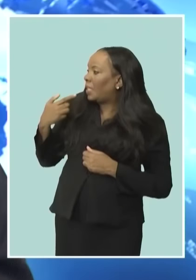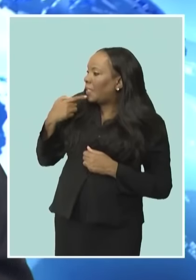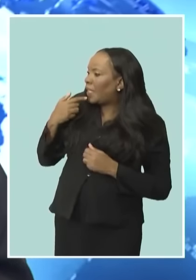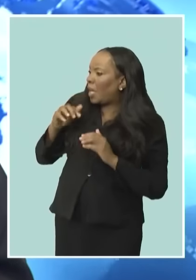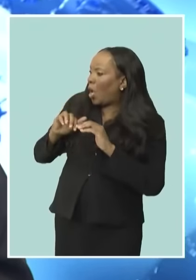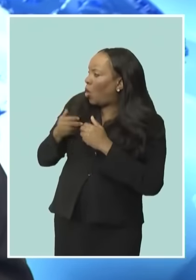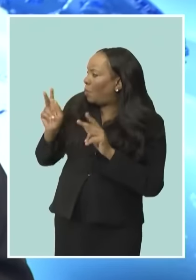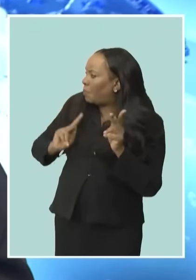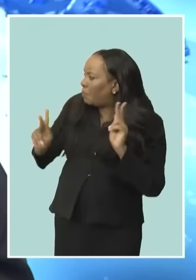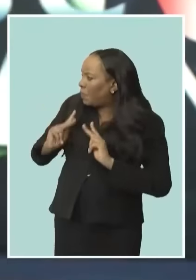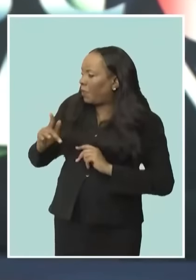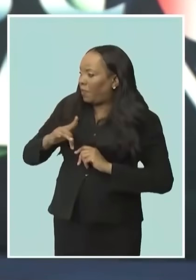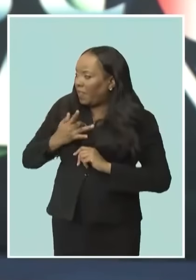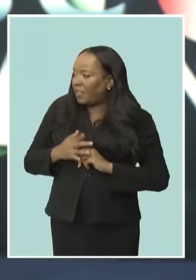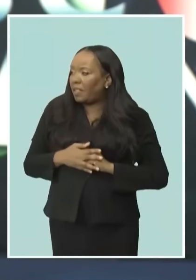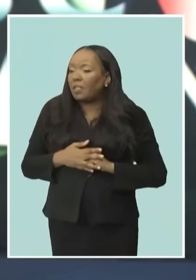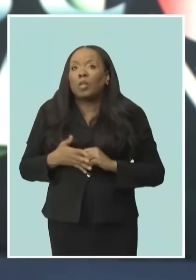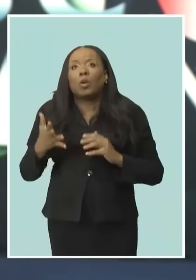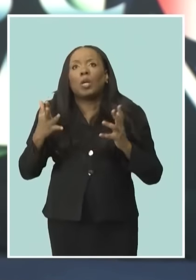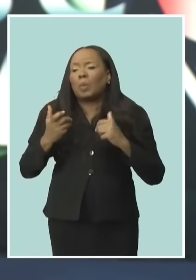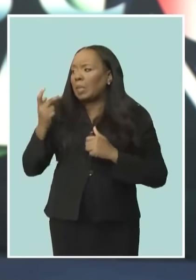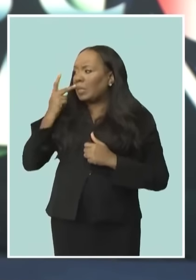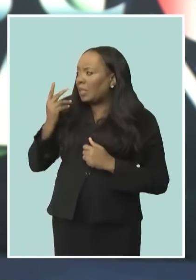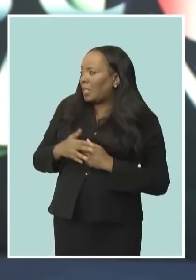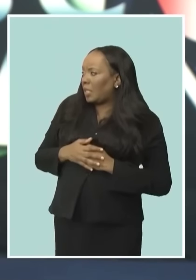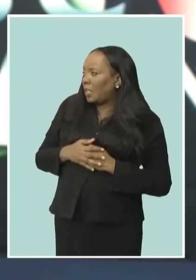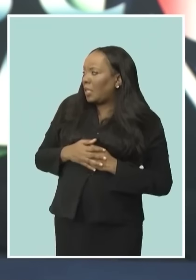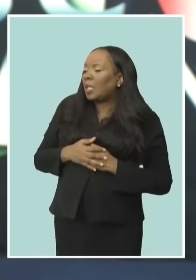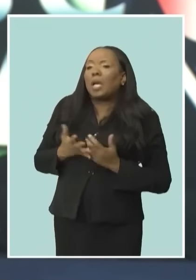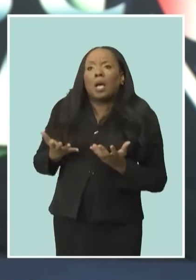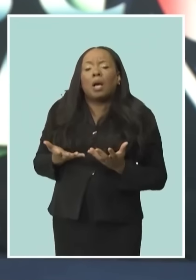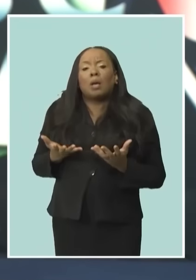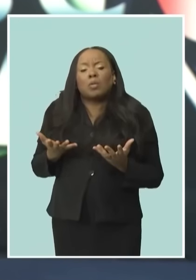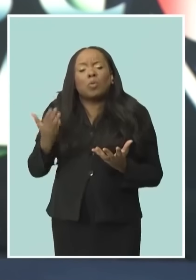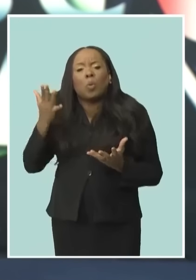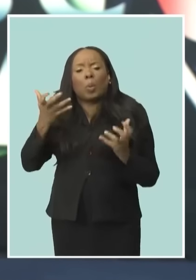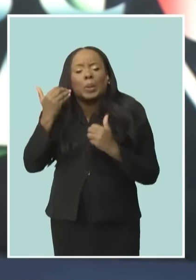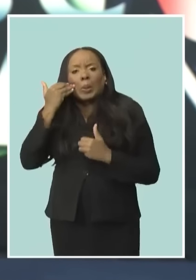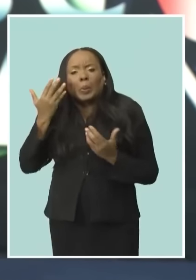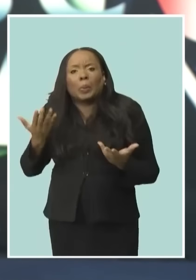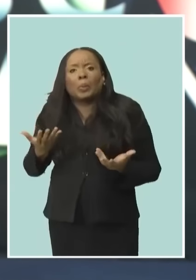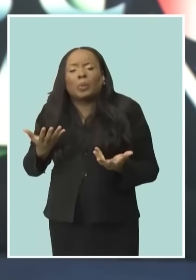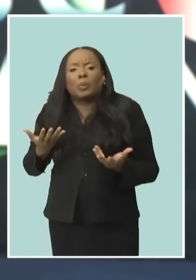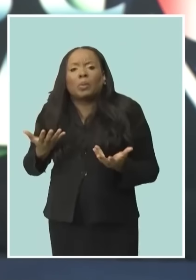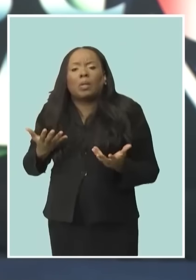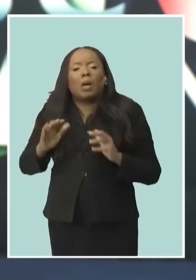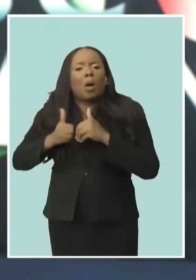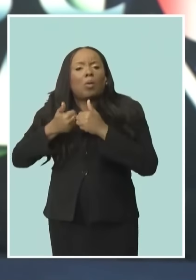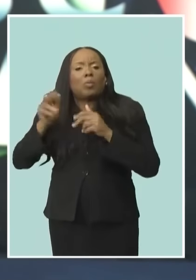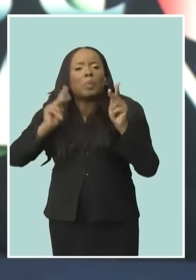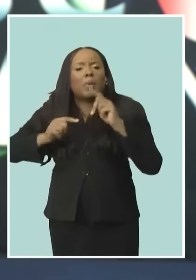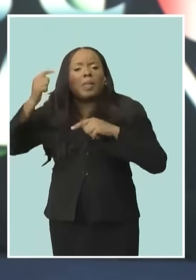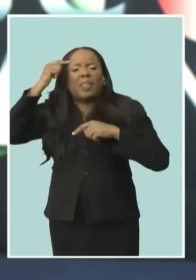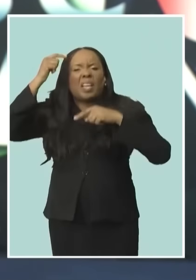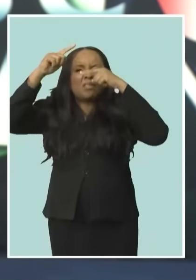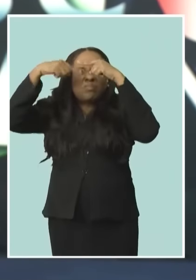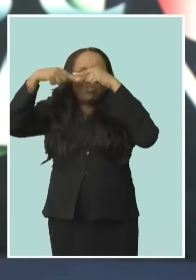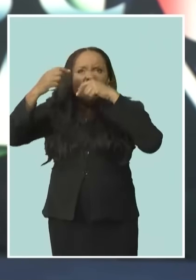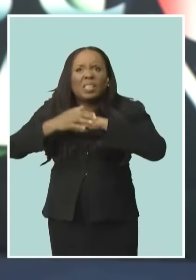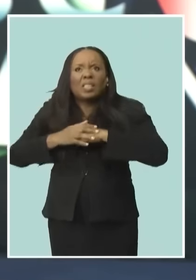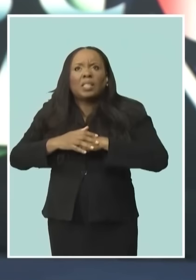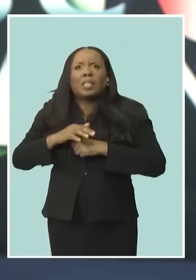on the other side? While, as you said, the thought process is not that the DLP will